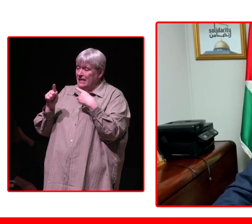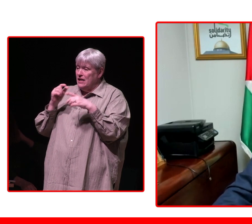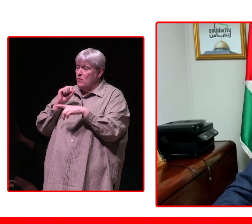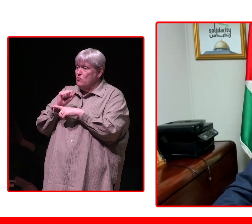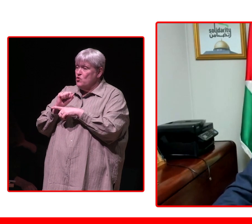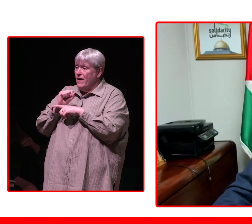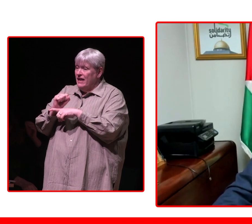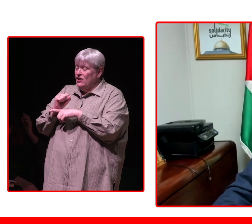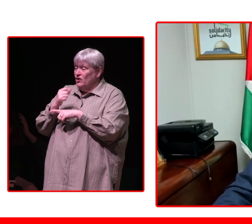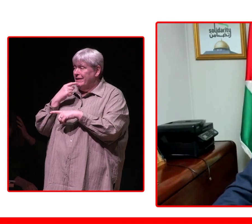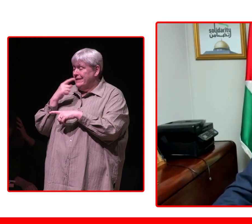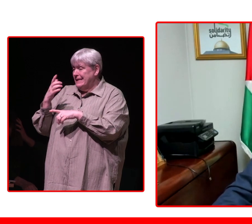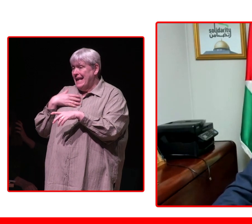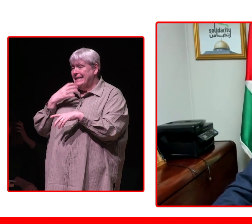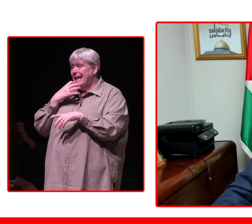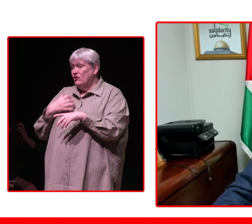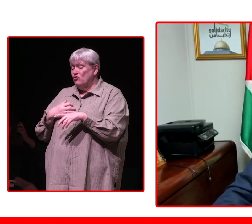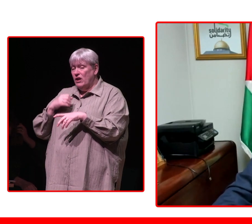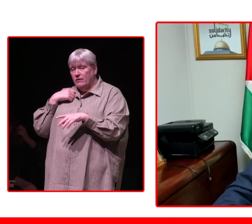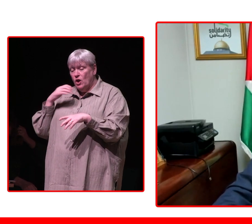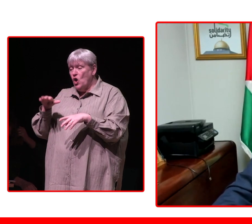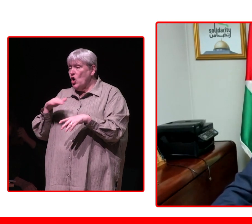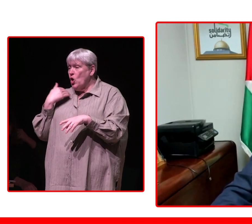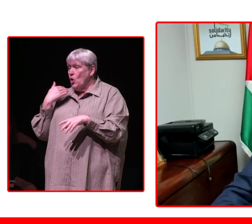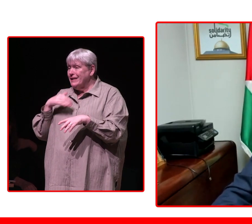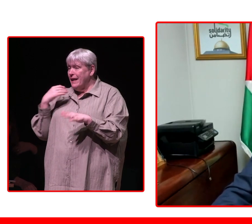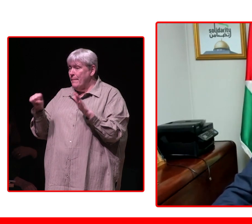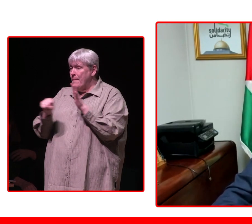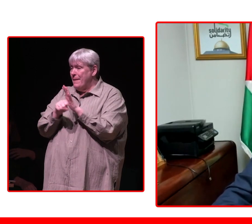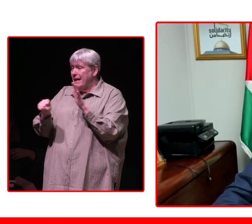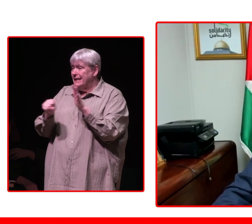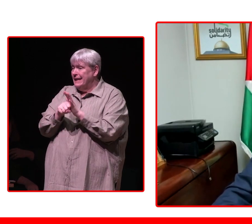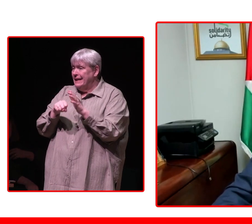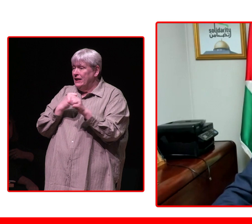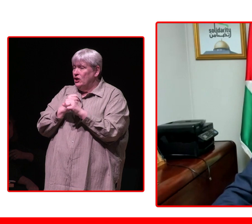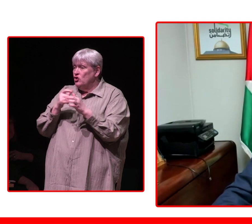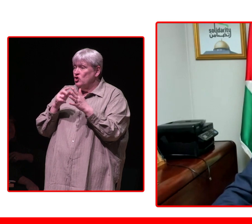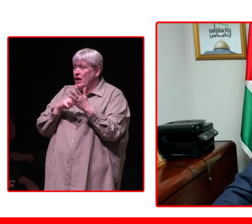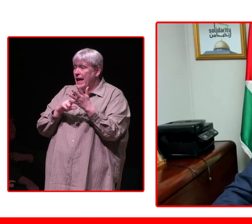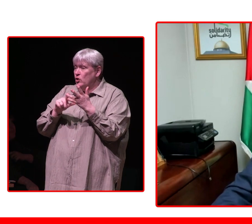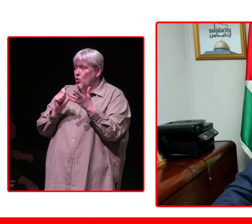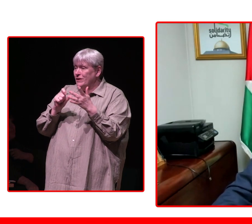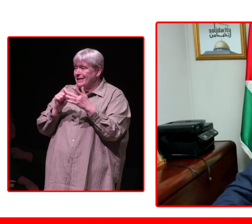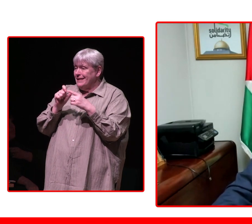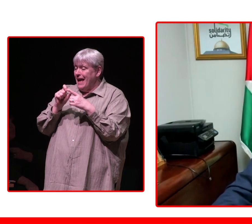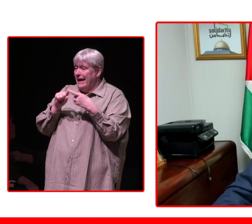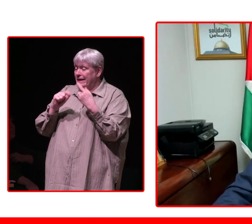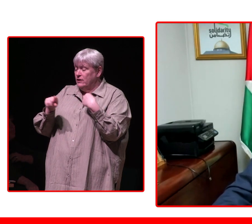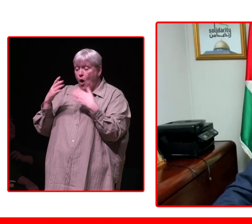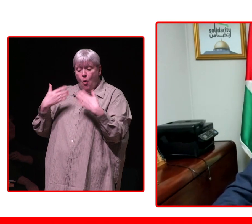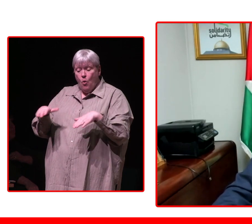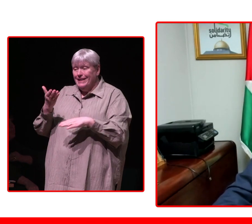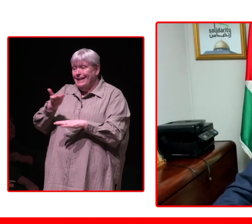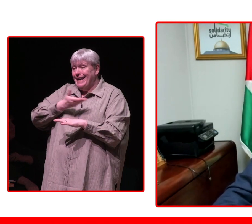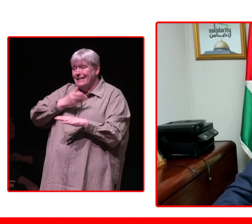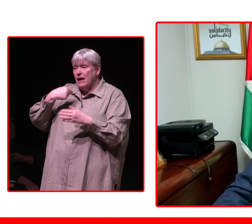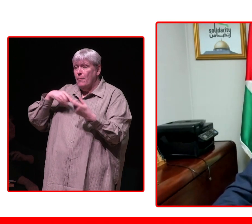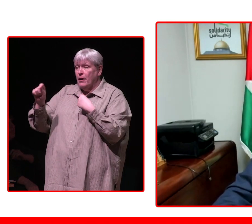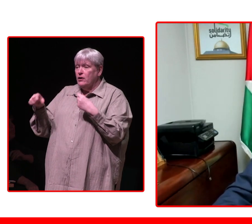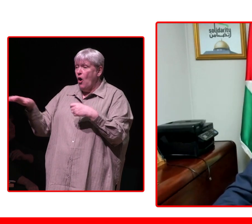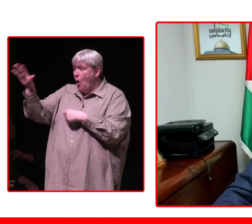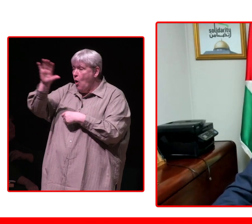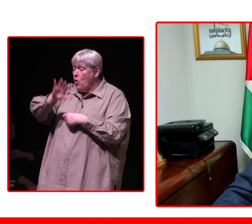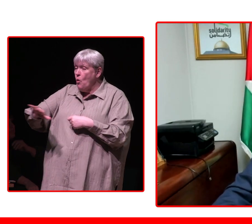saying Israel is committing genocide not just in Gaza, but across Palestine. And despite the mountain